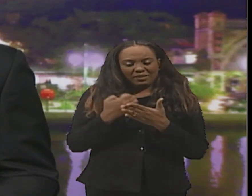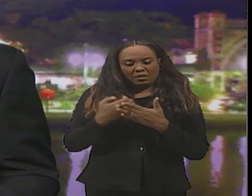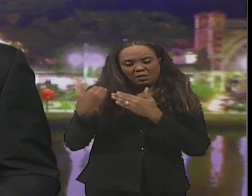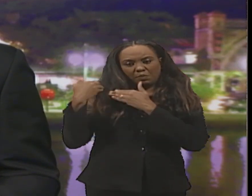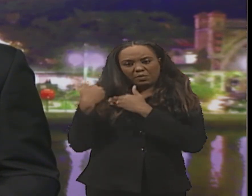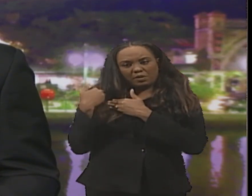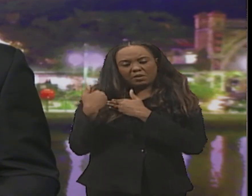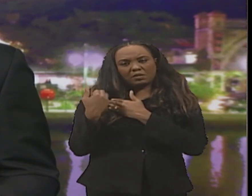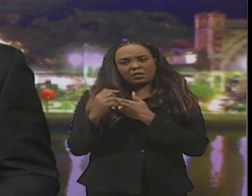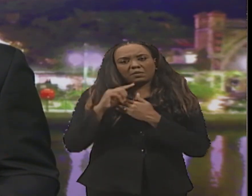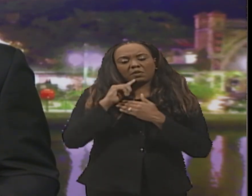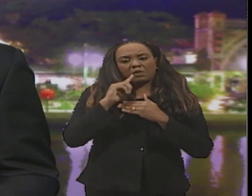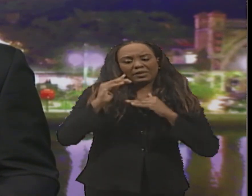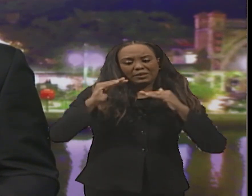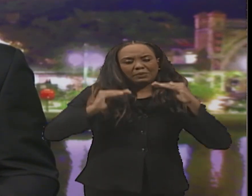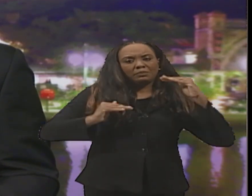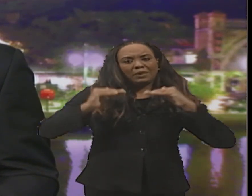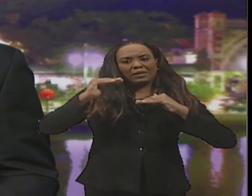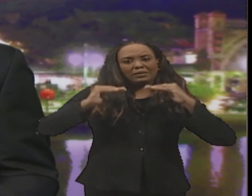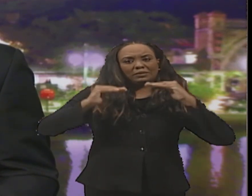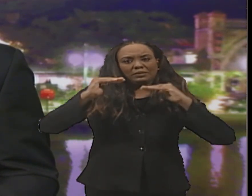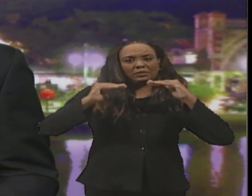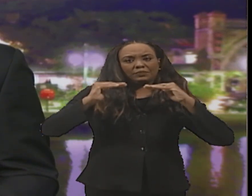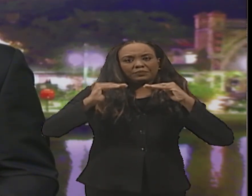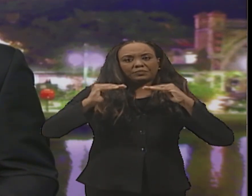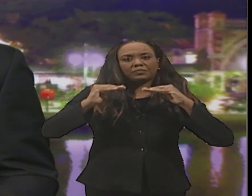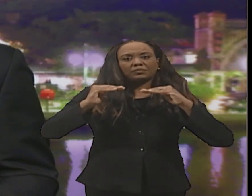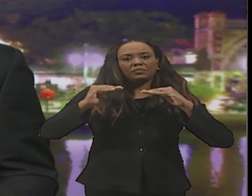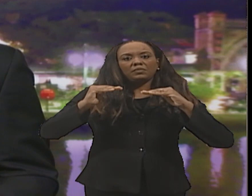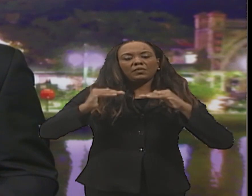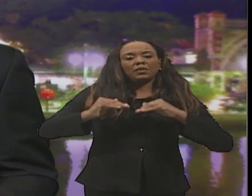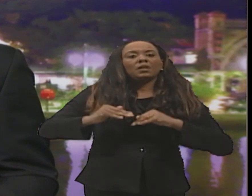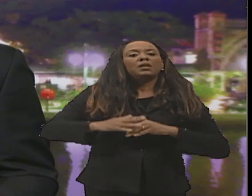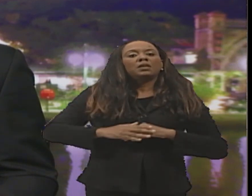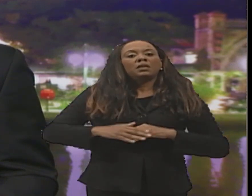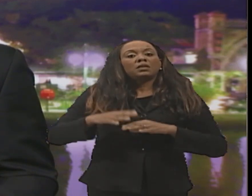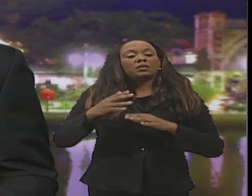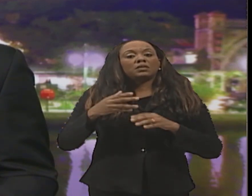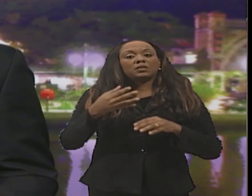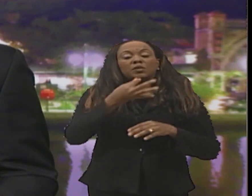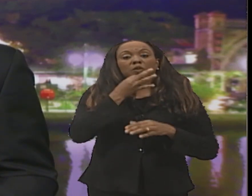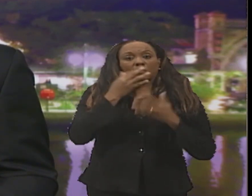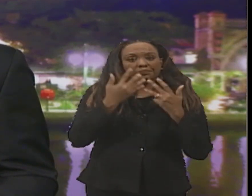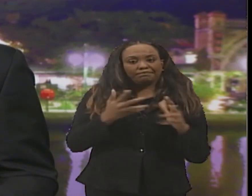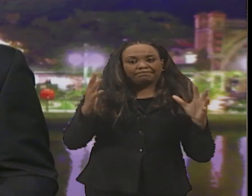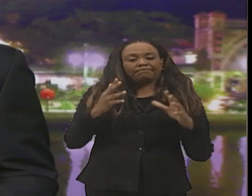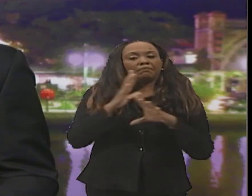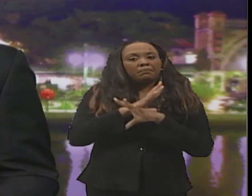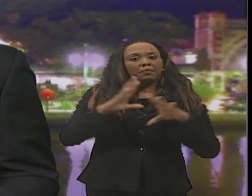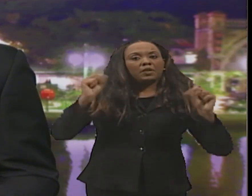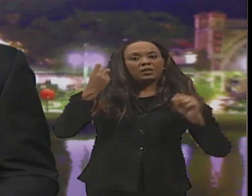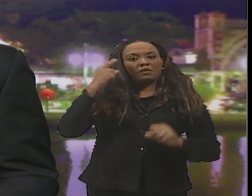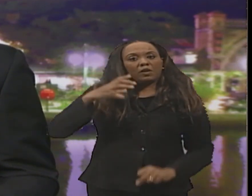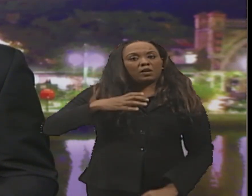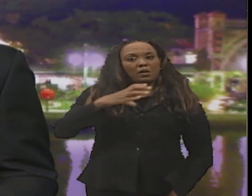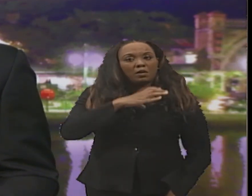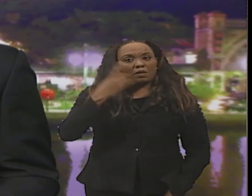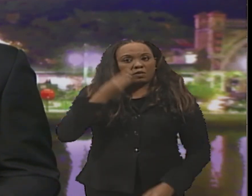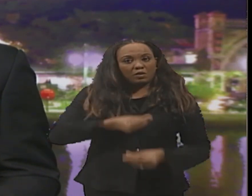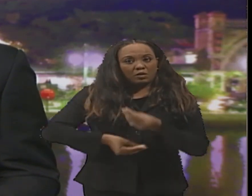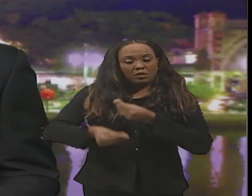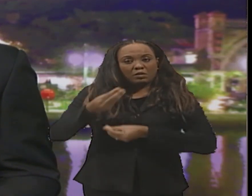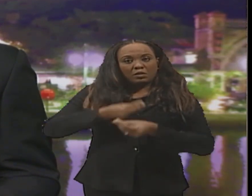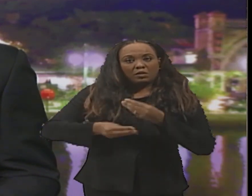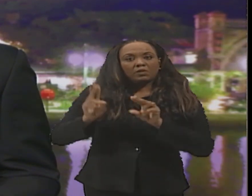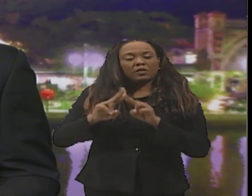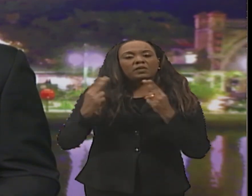burden. The sentiment comes from the outgoing president of the Congress of Trade Unions and Staff Associations of Barbados, Cedric Murrell.